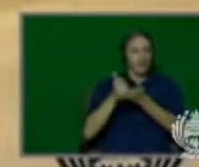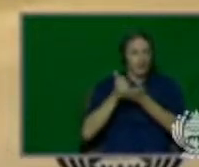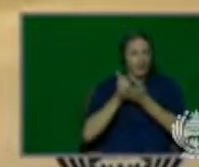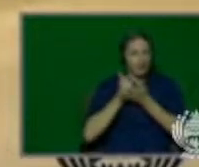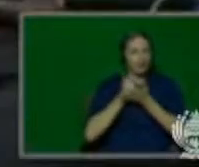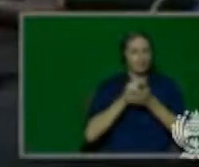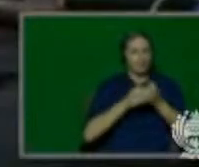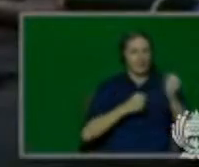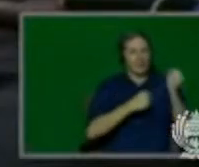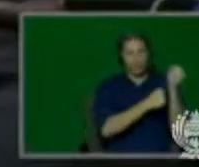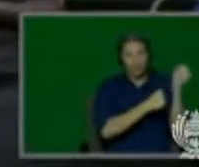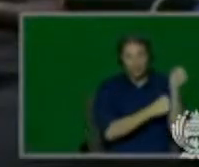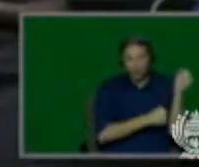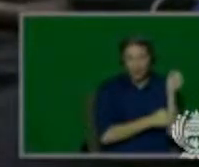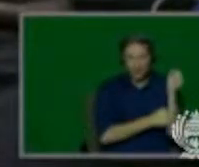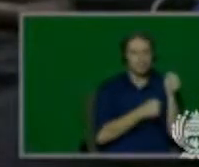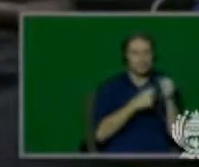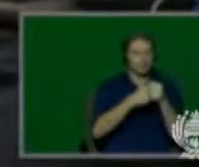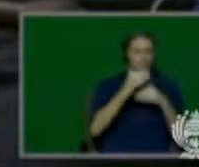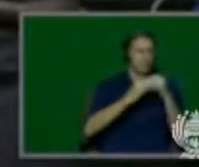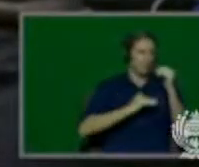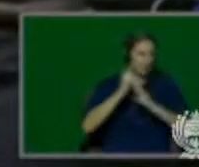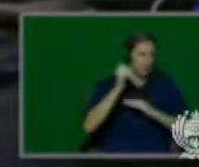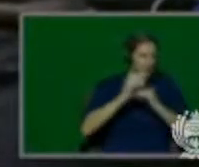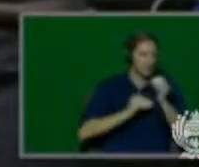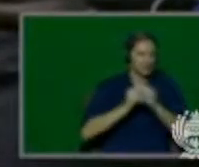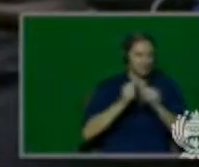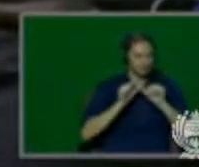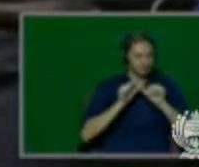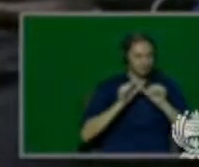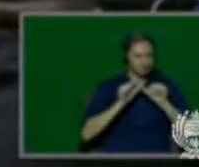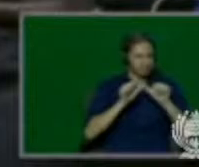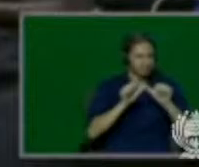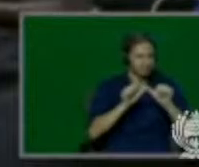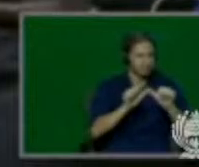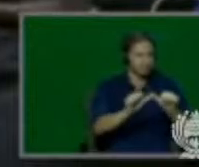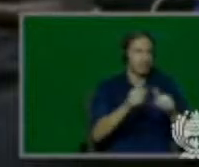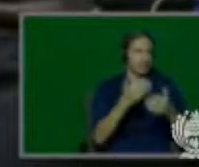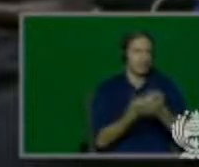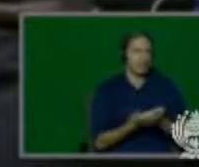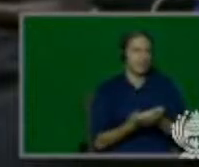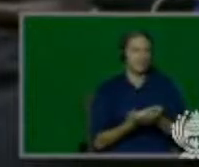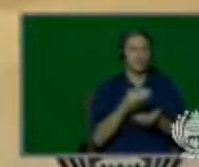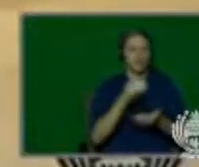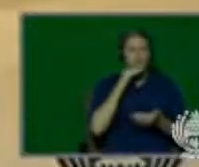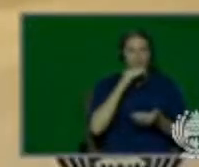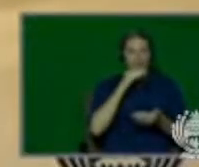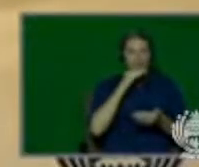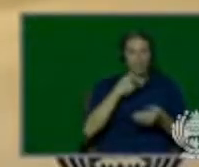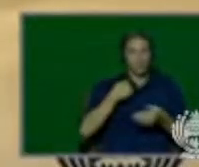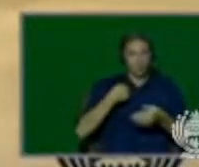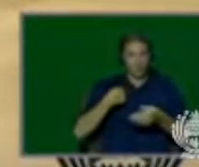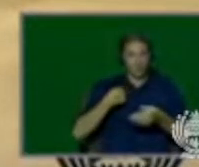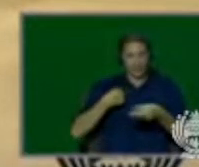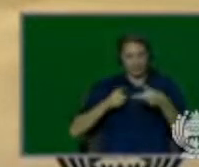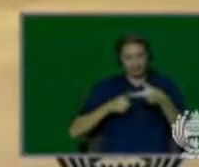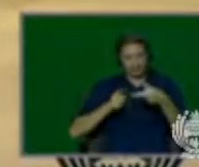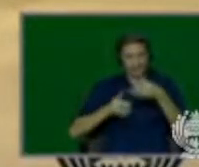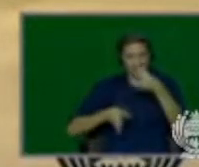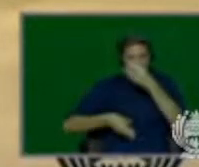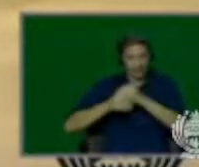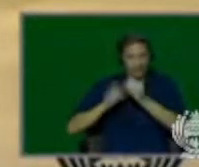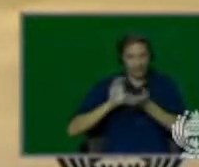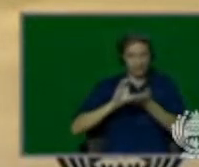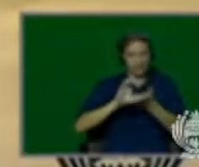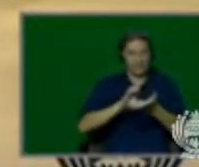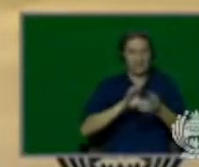rail services. To sustain this progress, we have provisionally allocated an additional